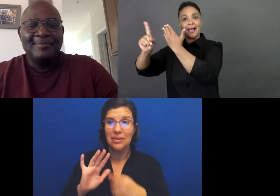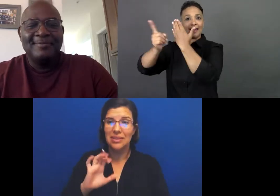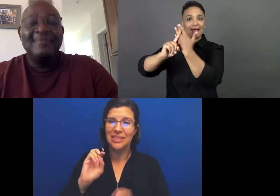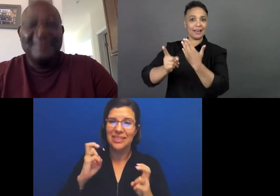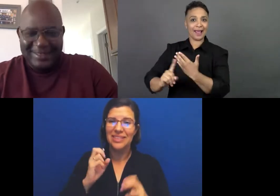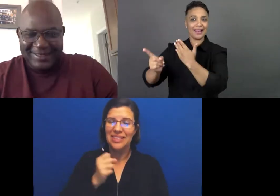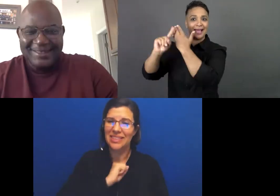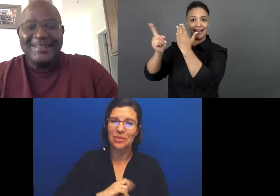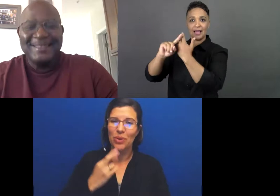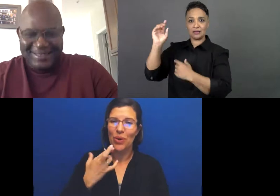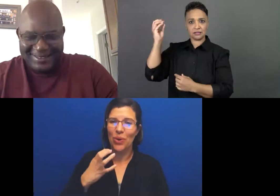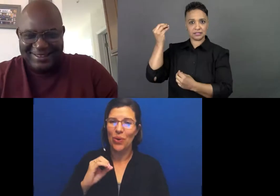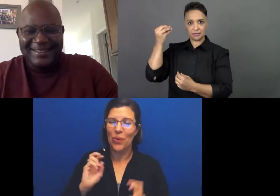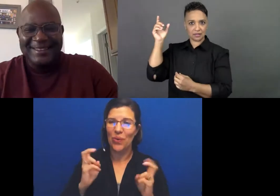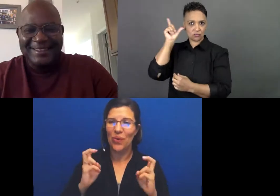superhero